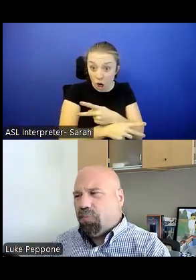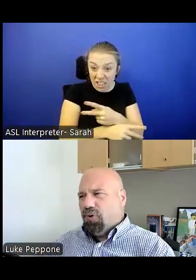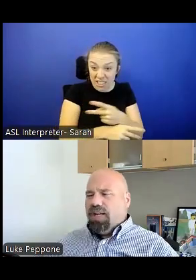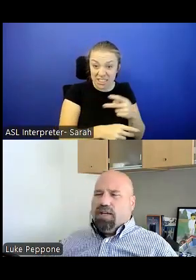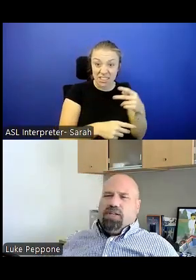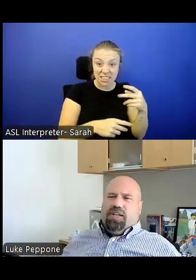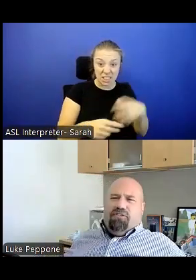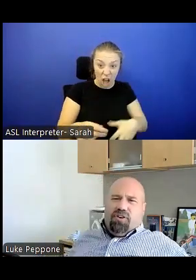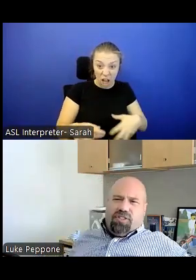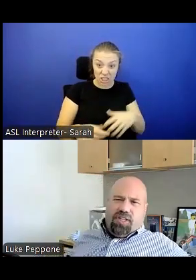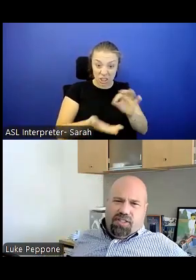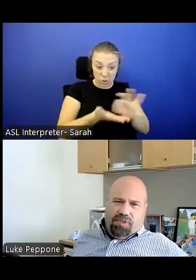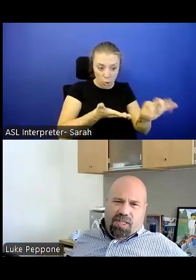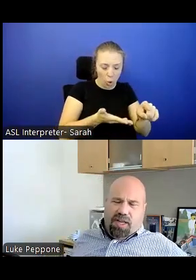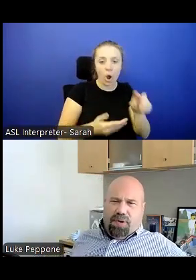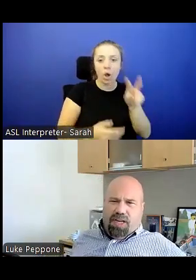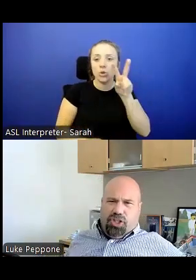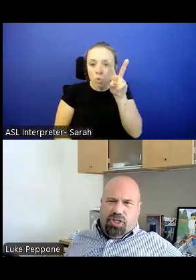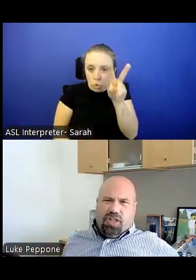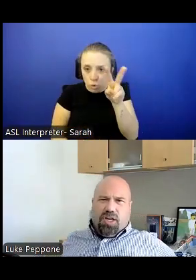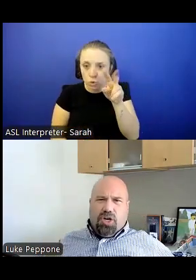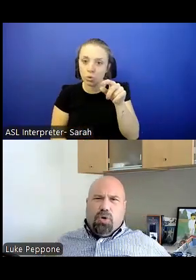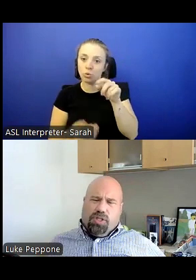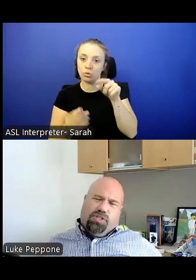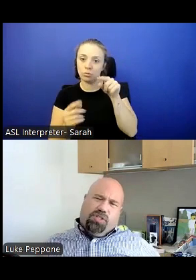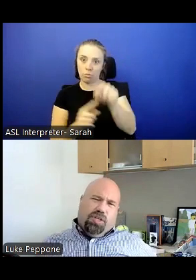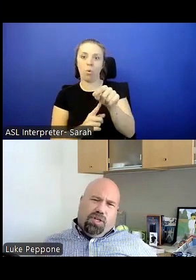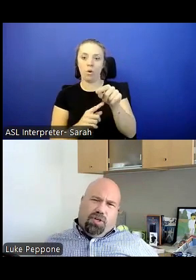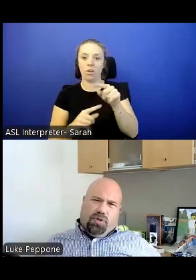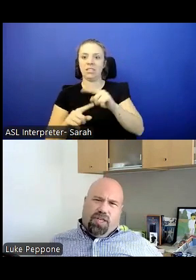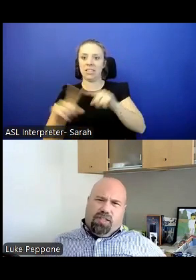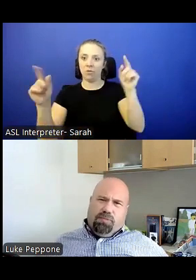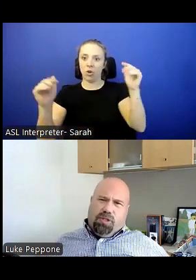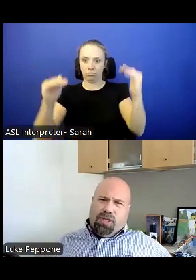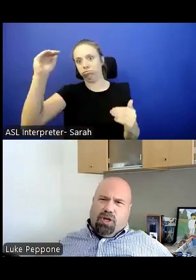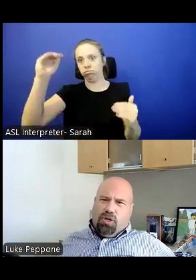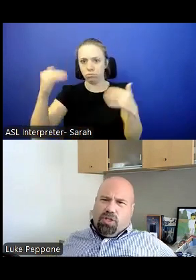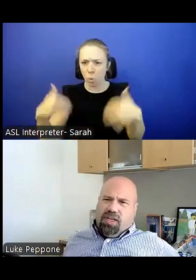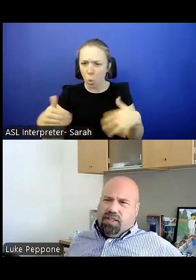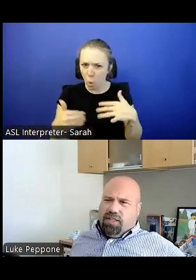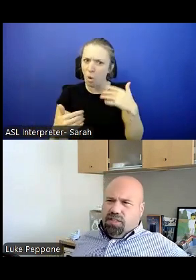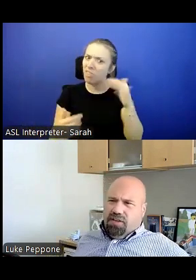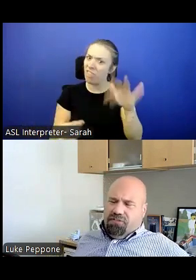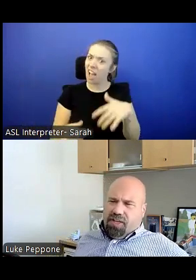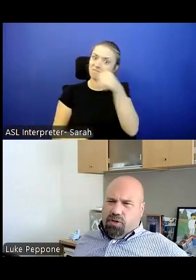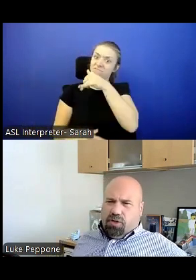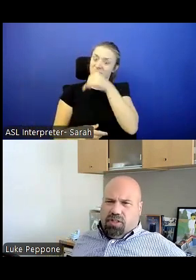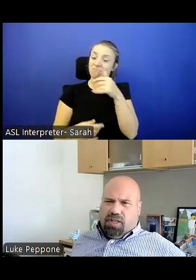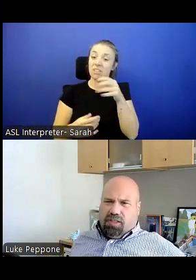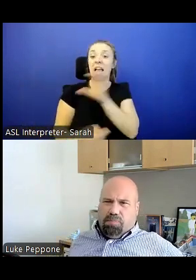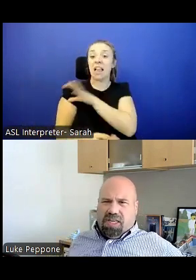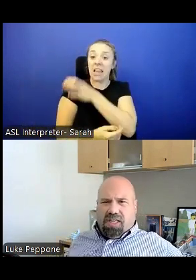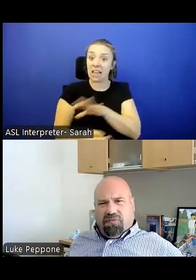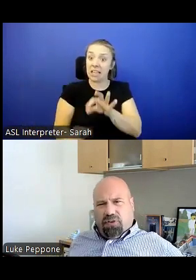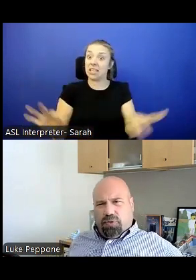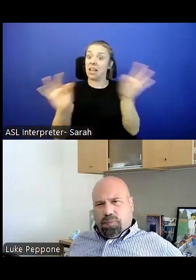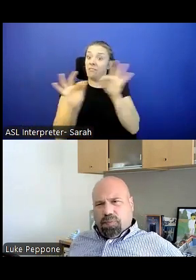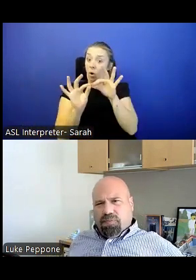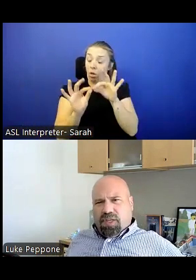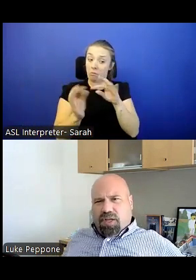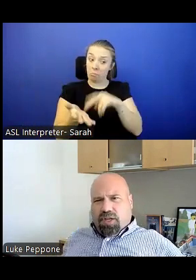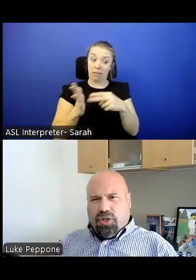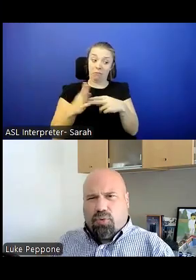And that's a pretty good difference. That's something that a patient is going to notice. Okay, that's something we call clinically significant or clinically